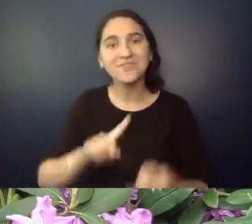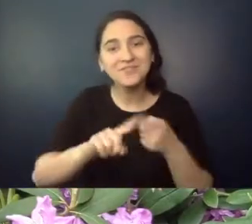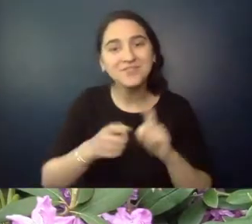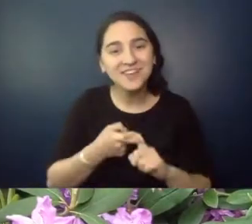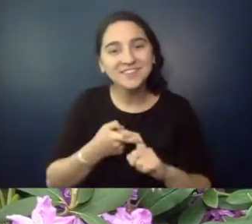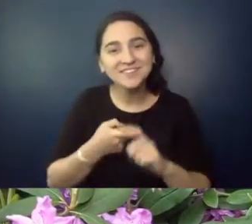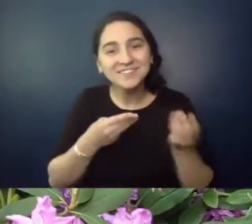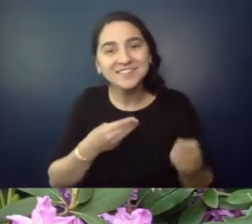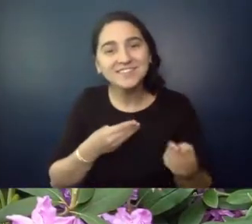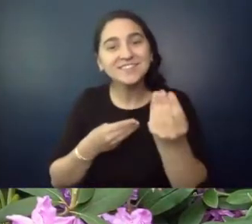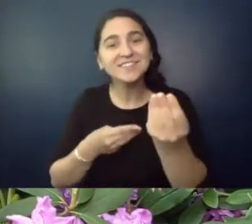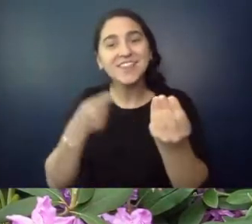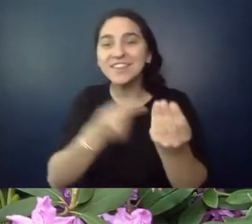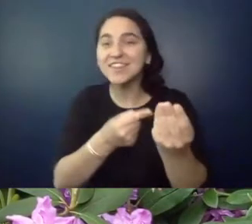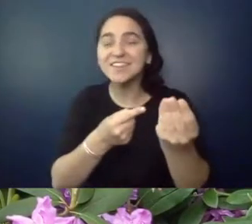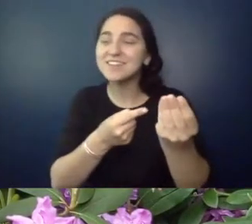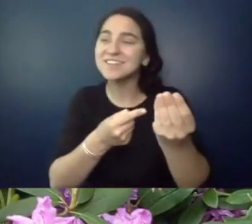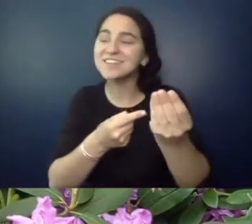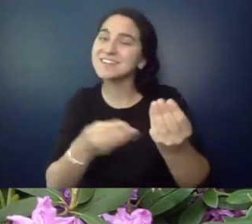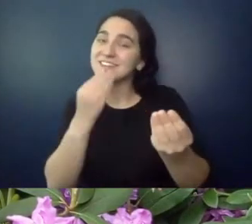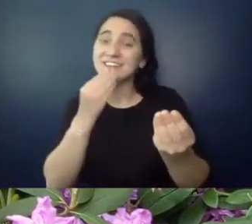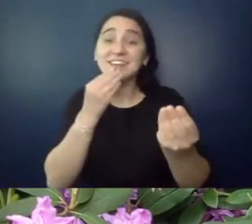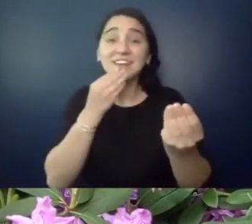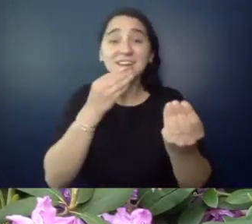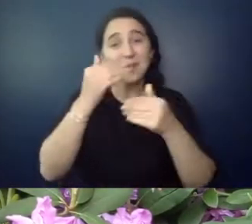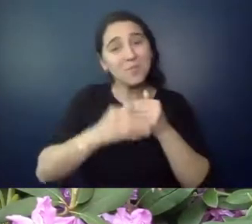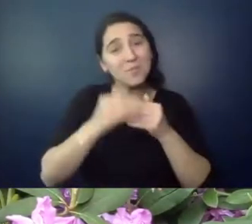take and eat this bread of life.